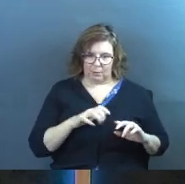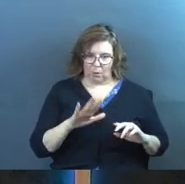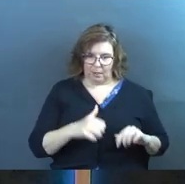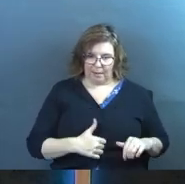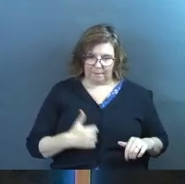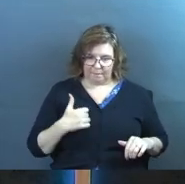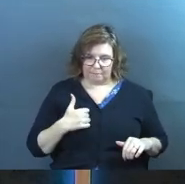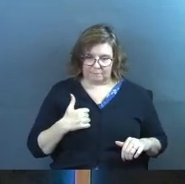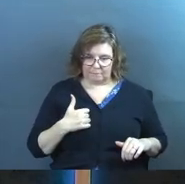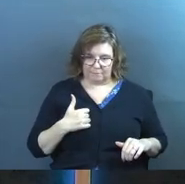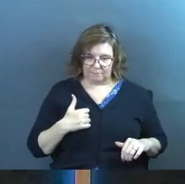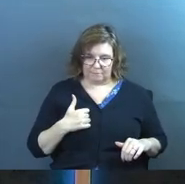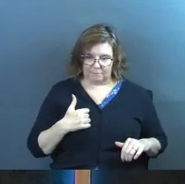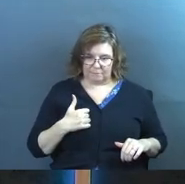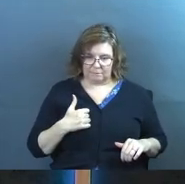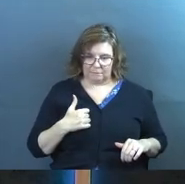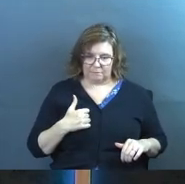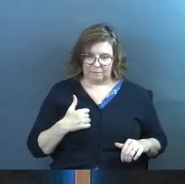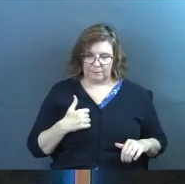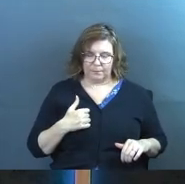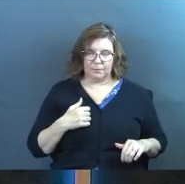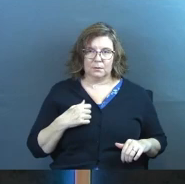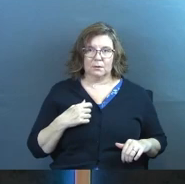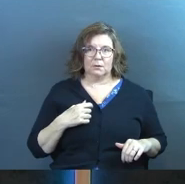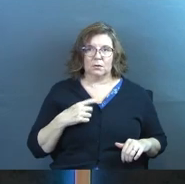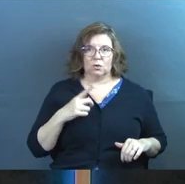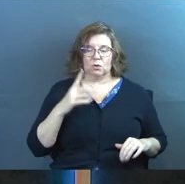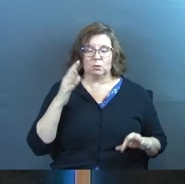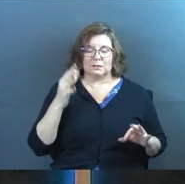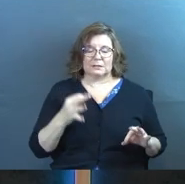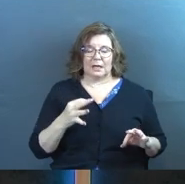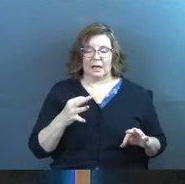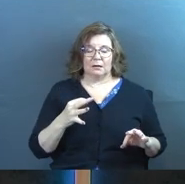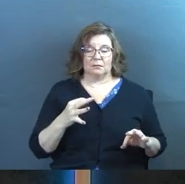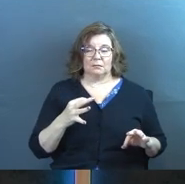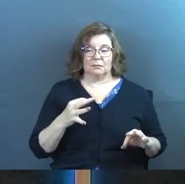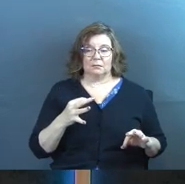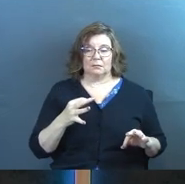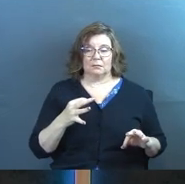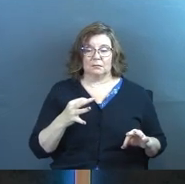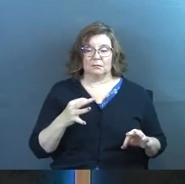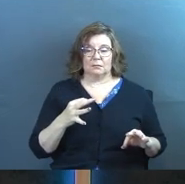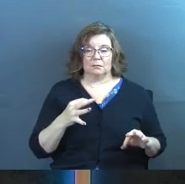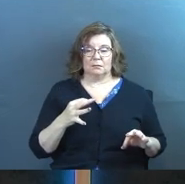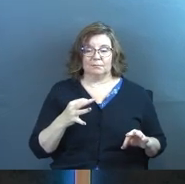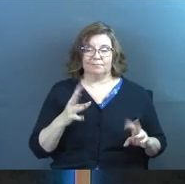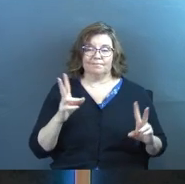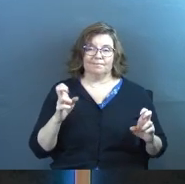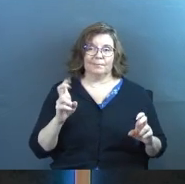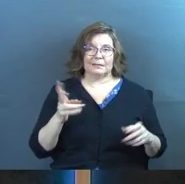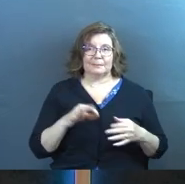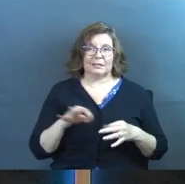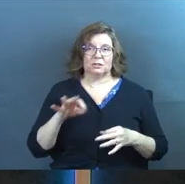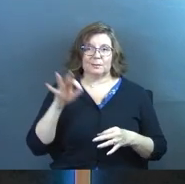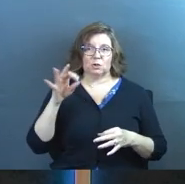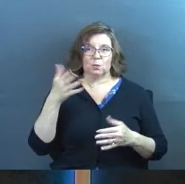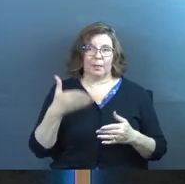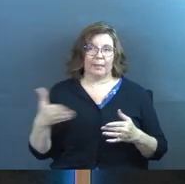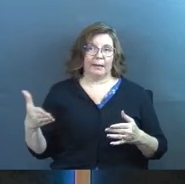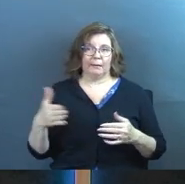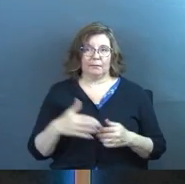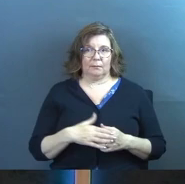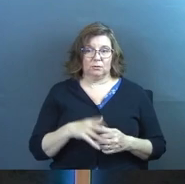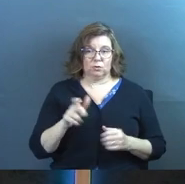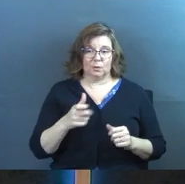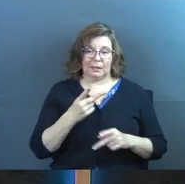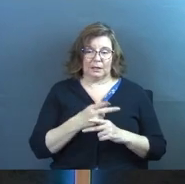life, was you turned the bedrock of Christianity into a spiritual thing.